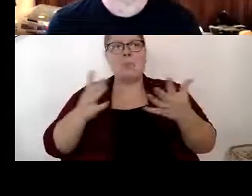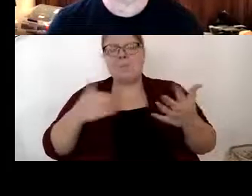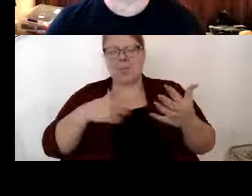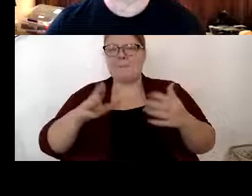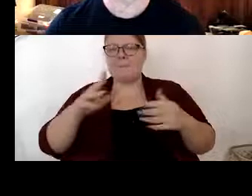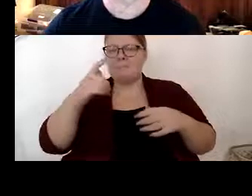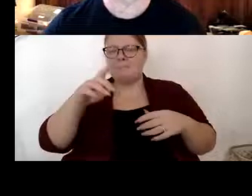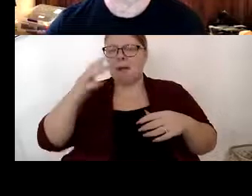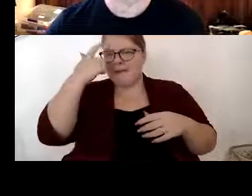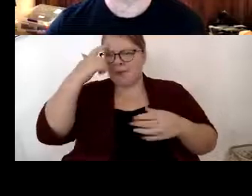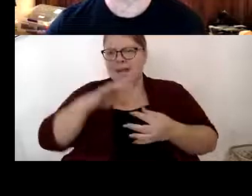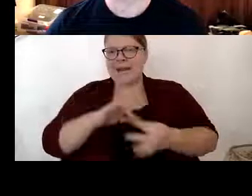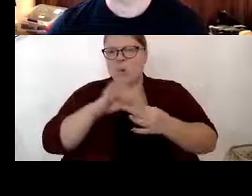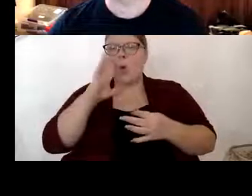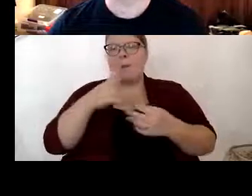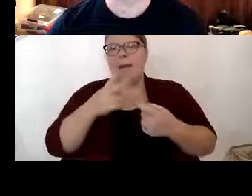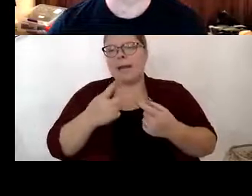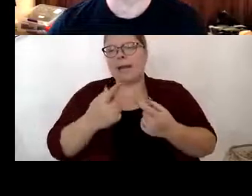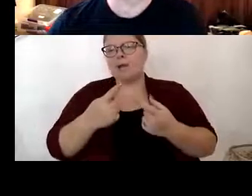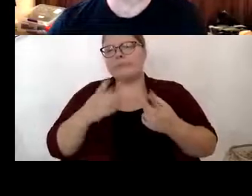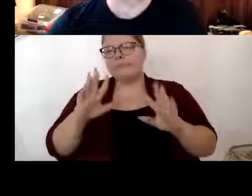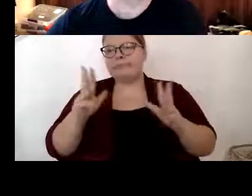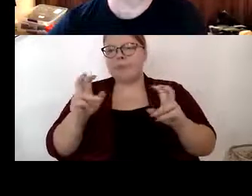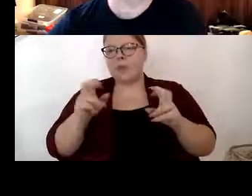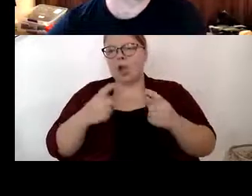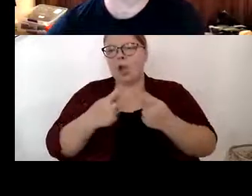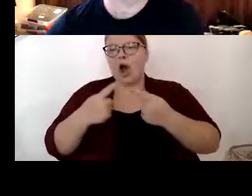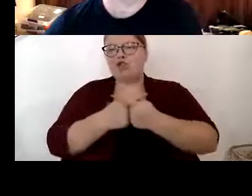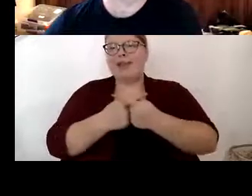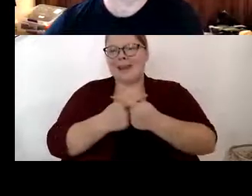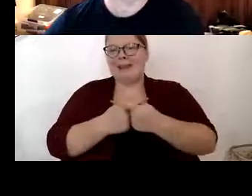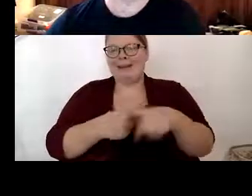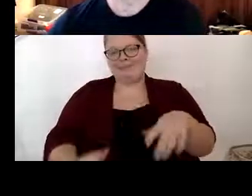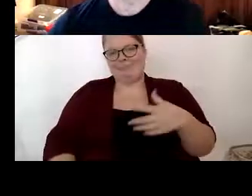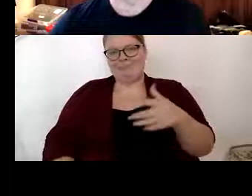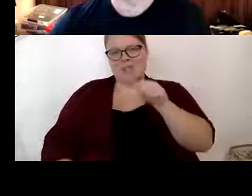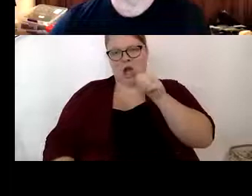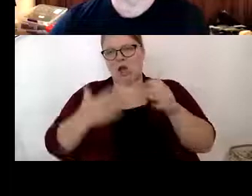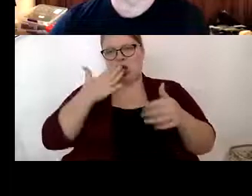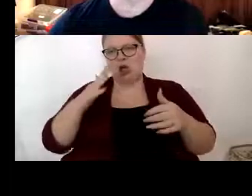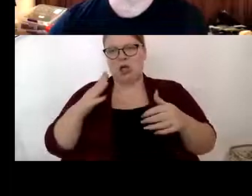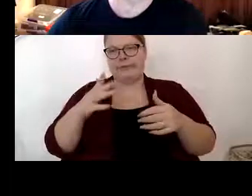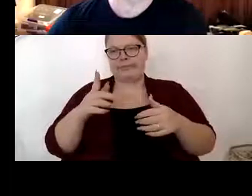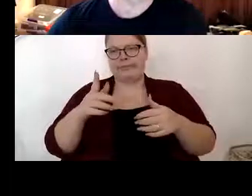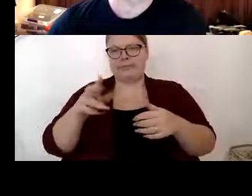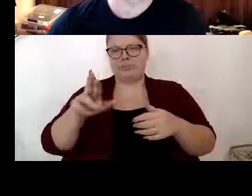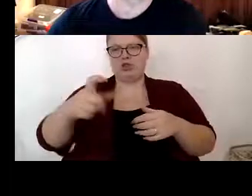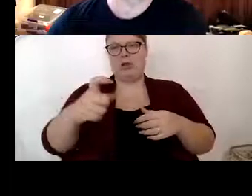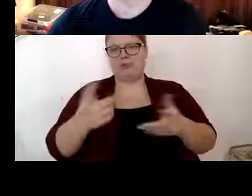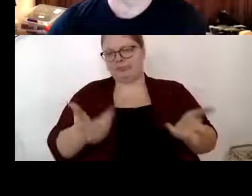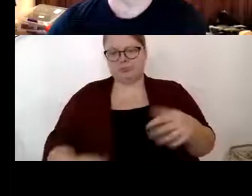very good point, Daniel. As with all of our interventions, there are sometimes a few populations for which the intervention